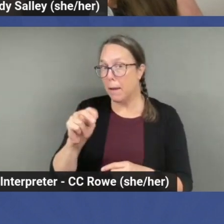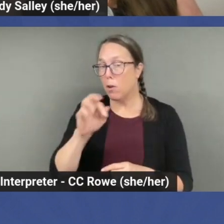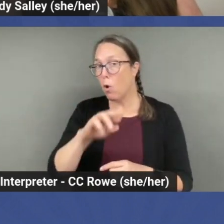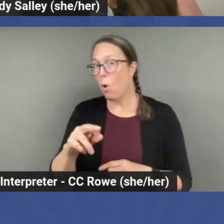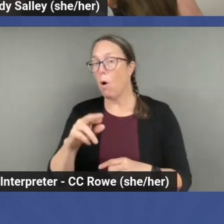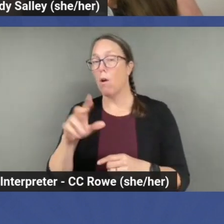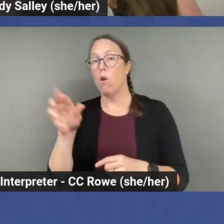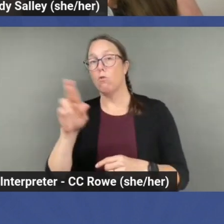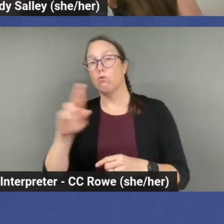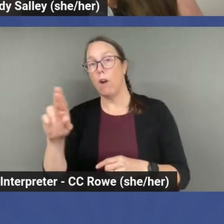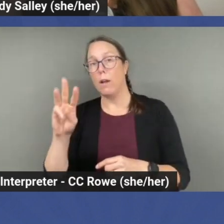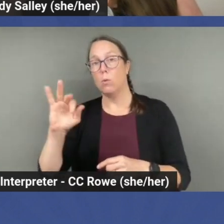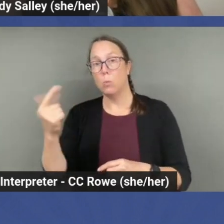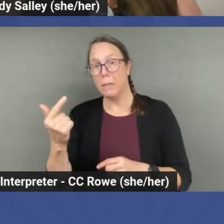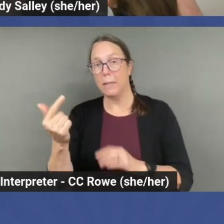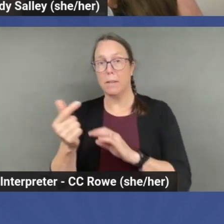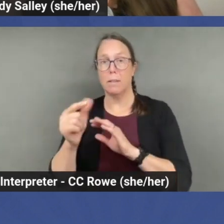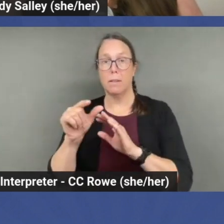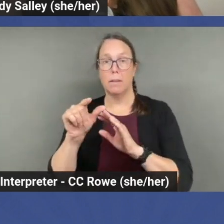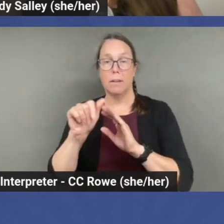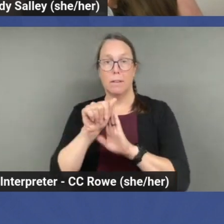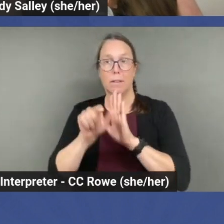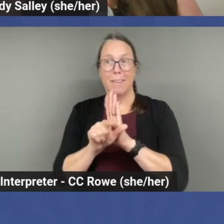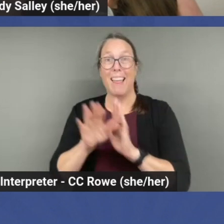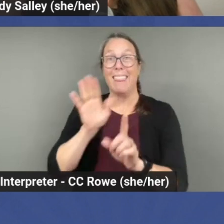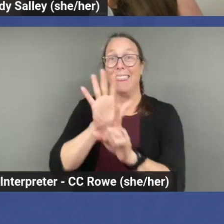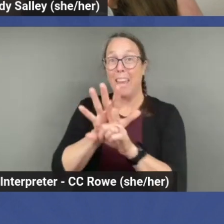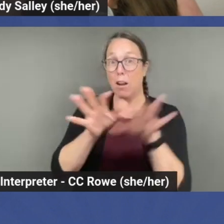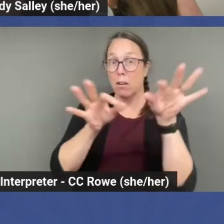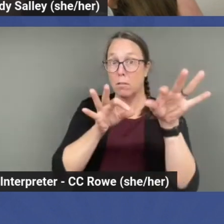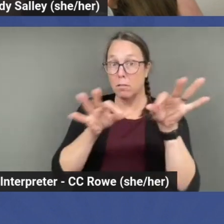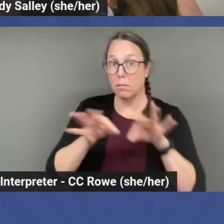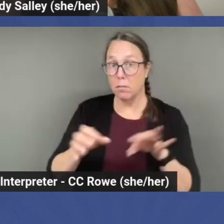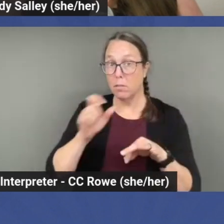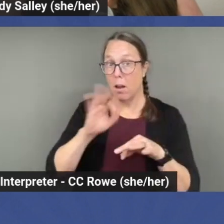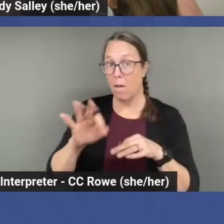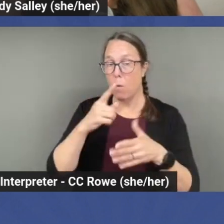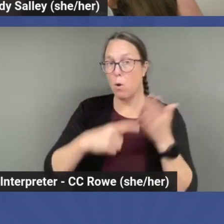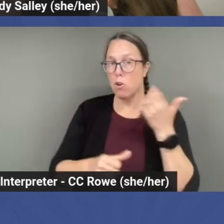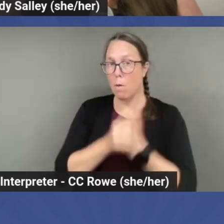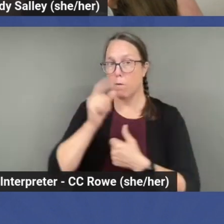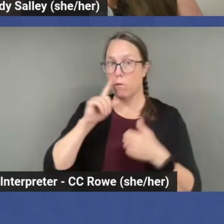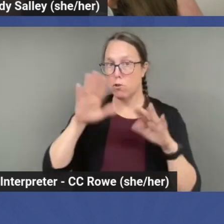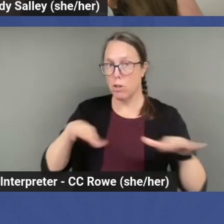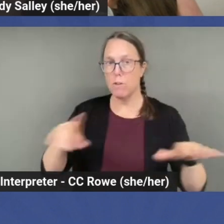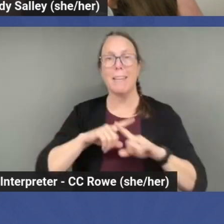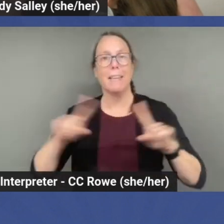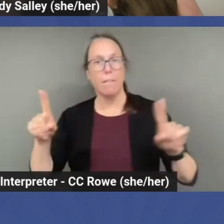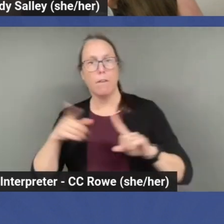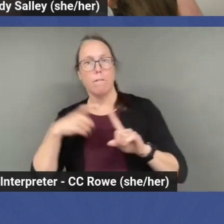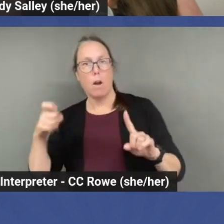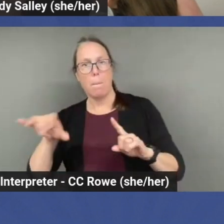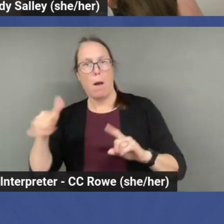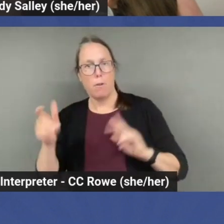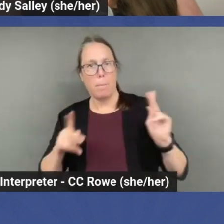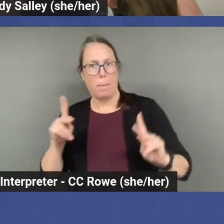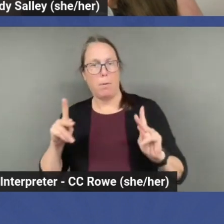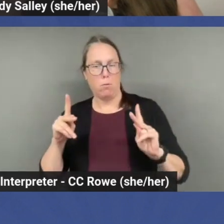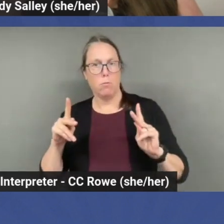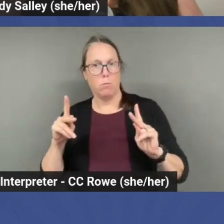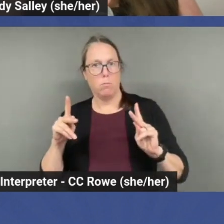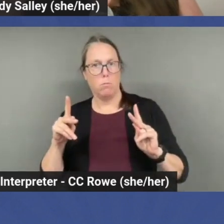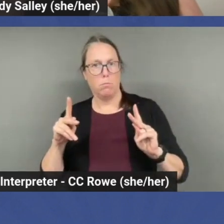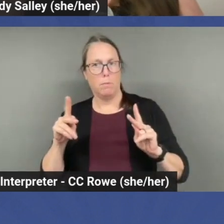a pro-choice lawmaker's definition of harmful to children actually is. So what we are seeing is that laws like